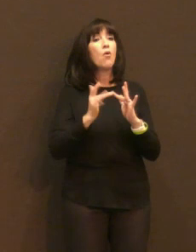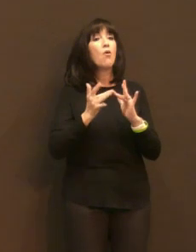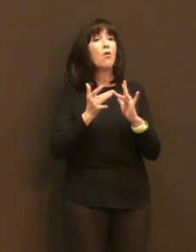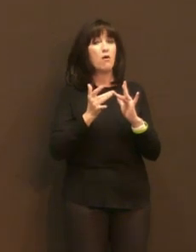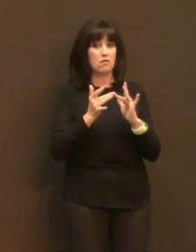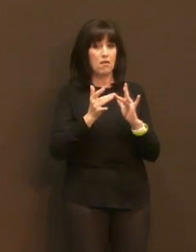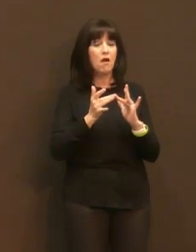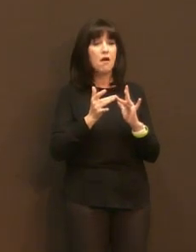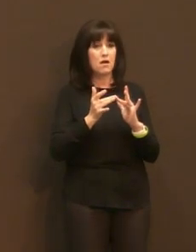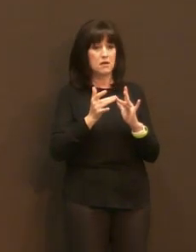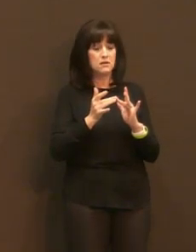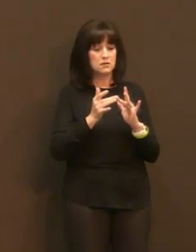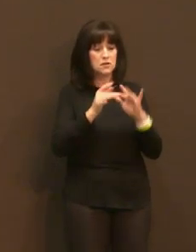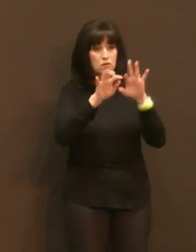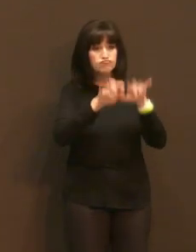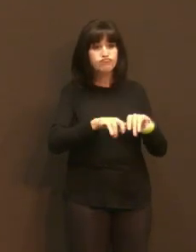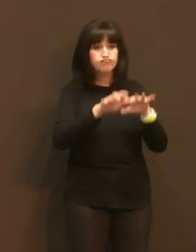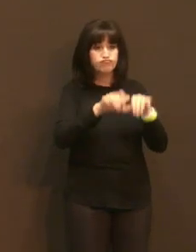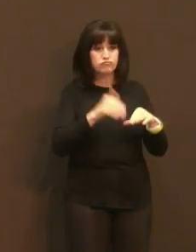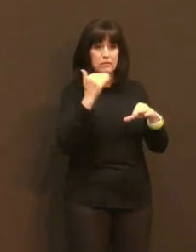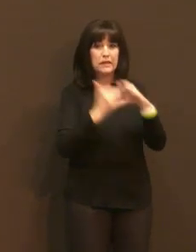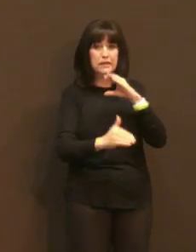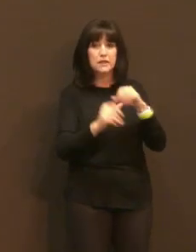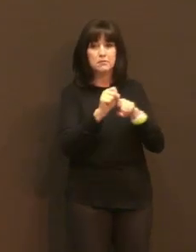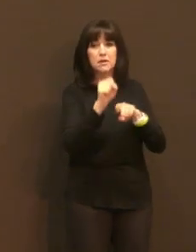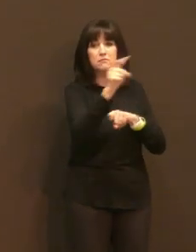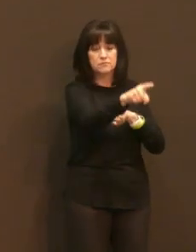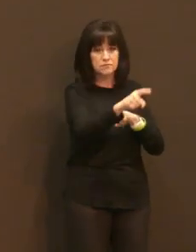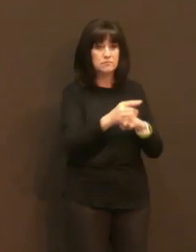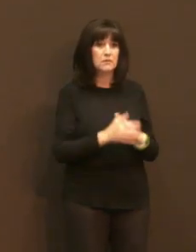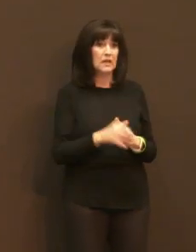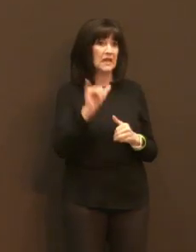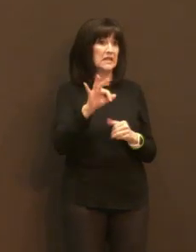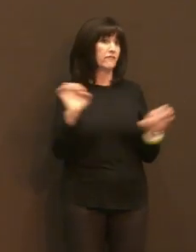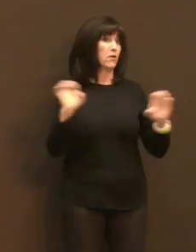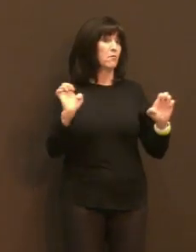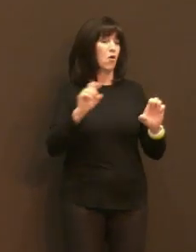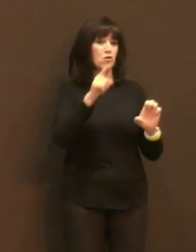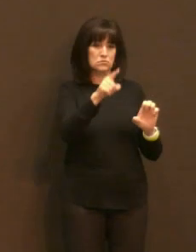website. And in an emergency, of course, always call 911.